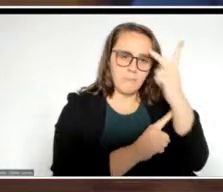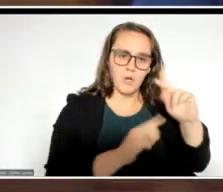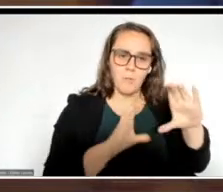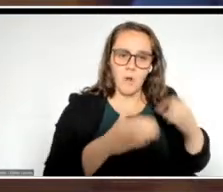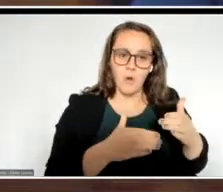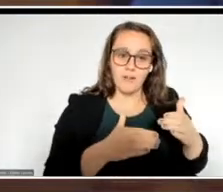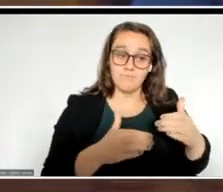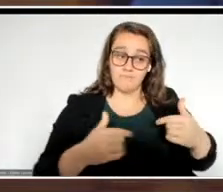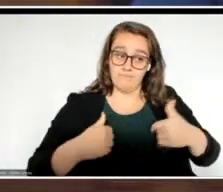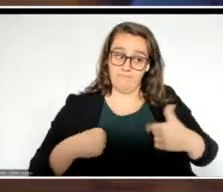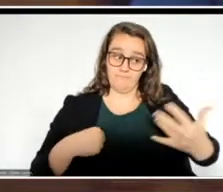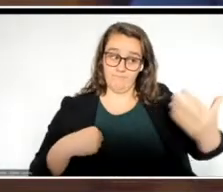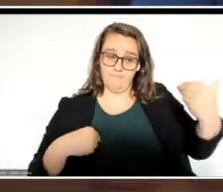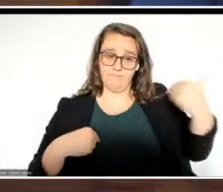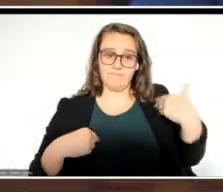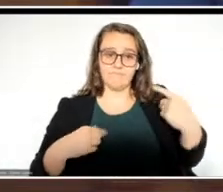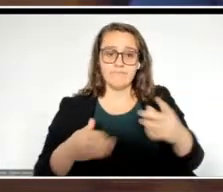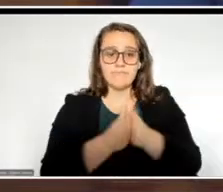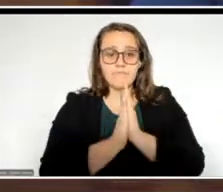work to simply